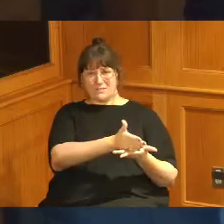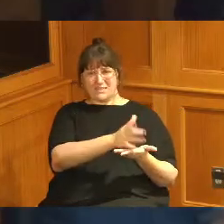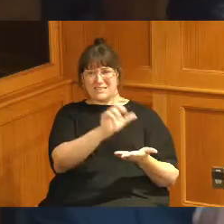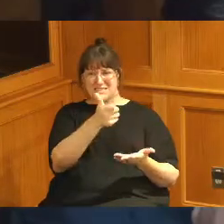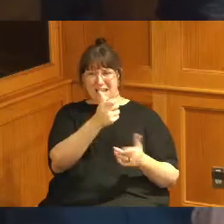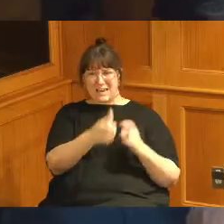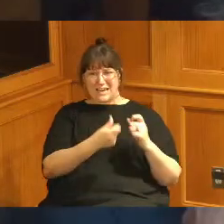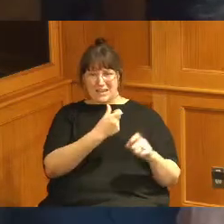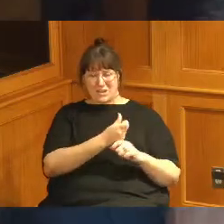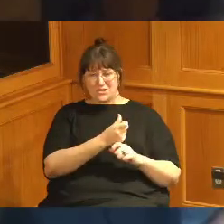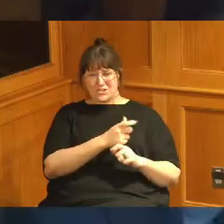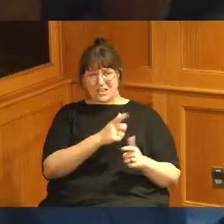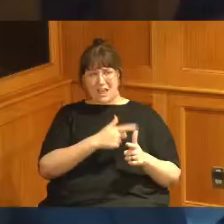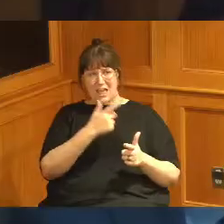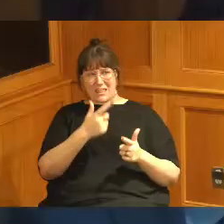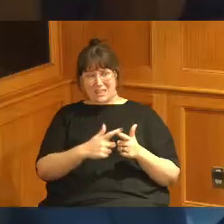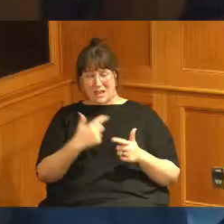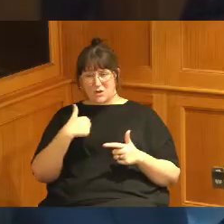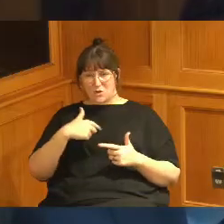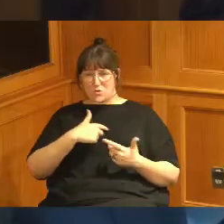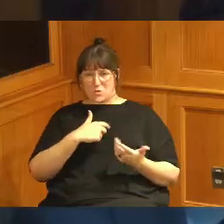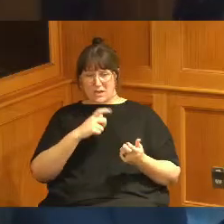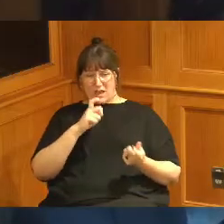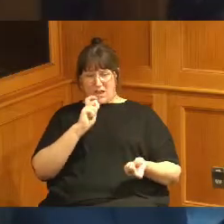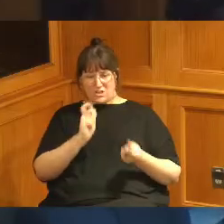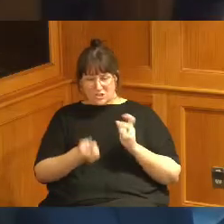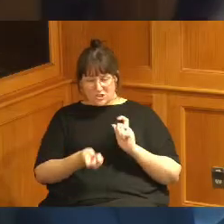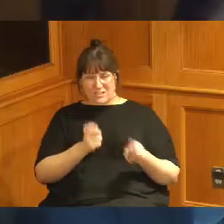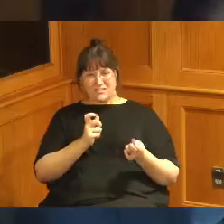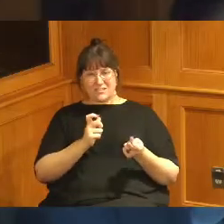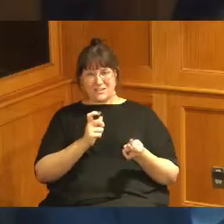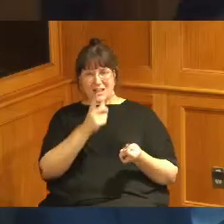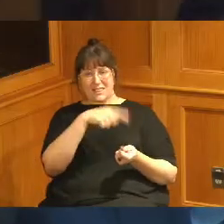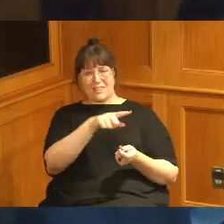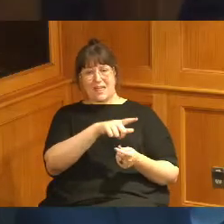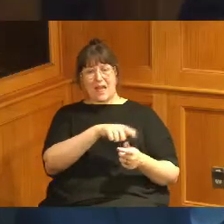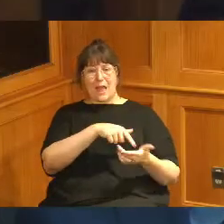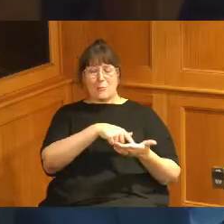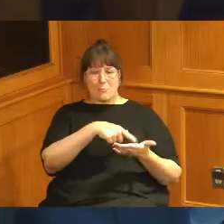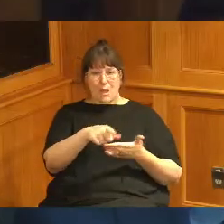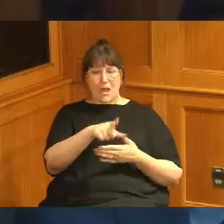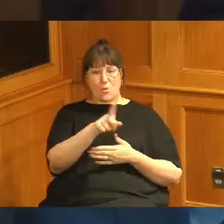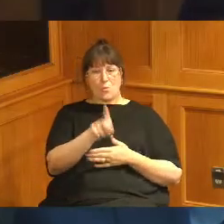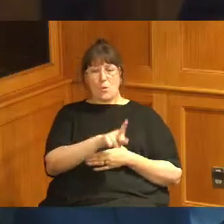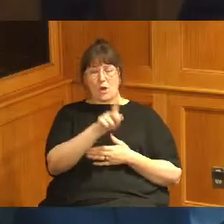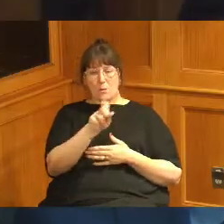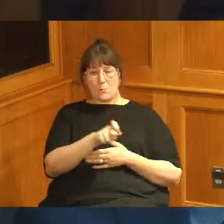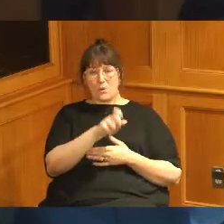years, and then we did I think, adjustment, but they paid $1.7 million in